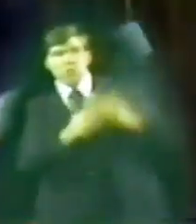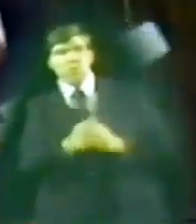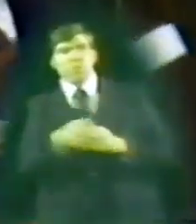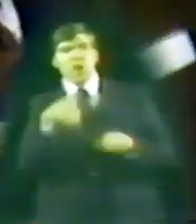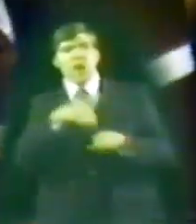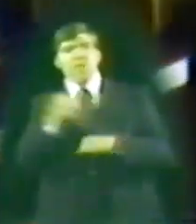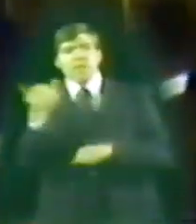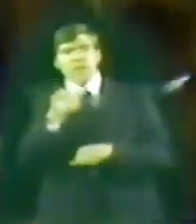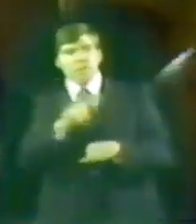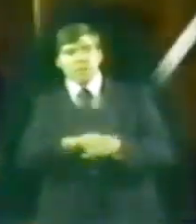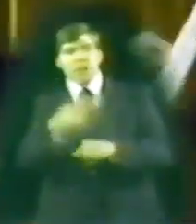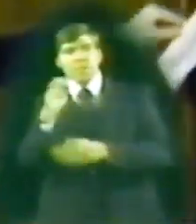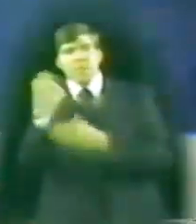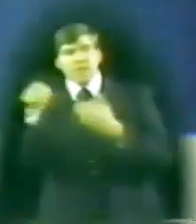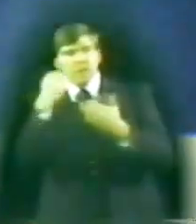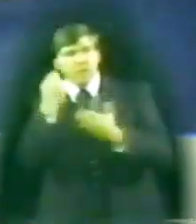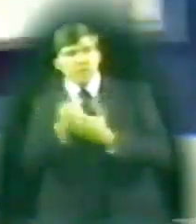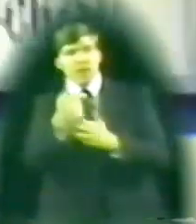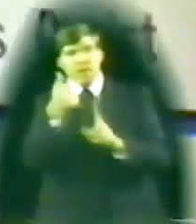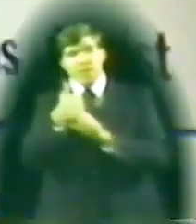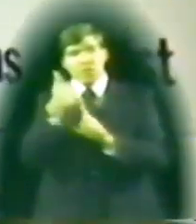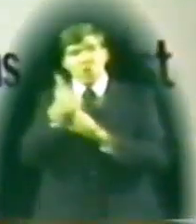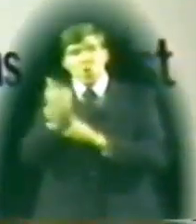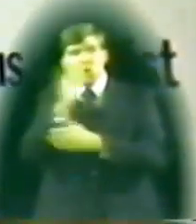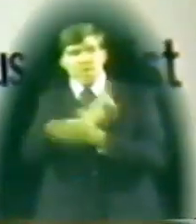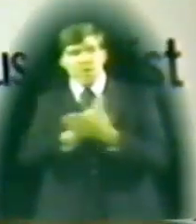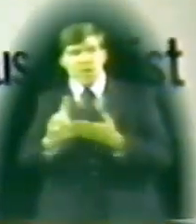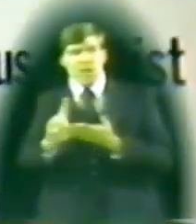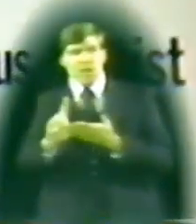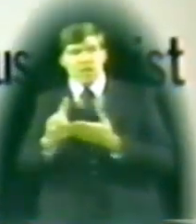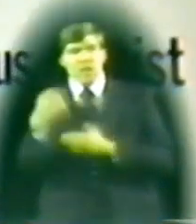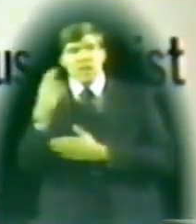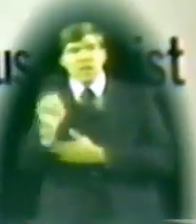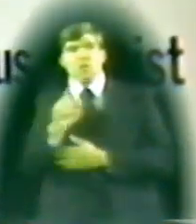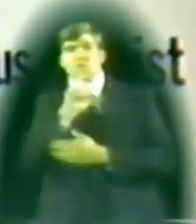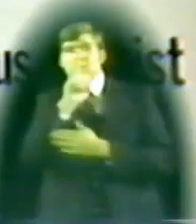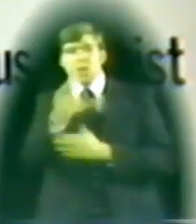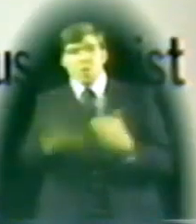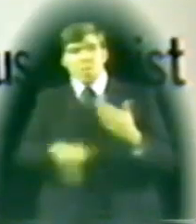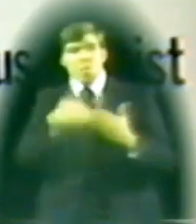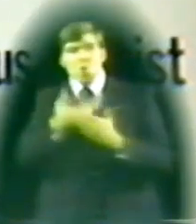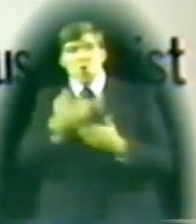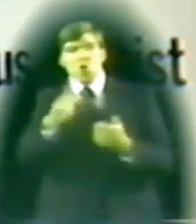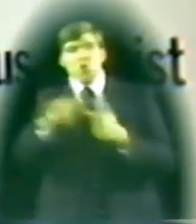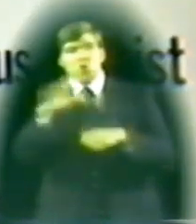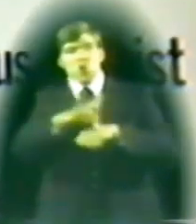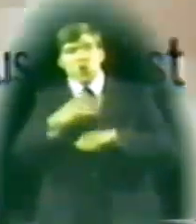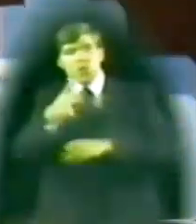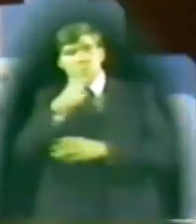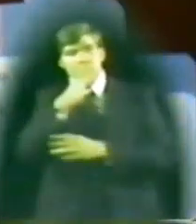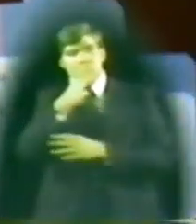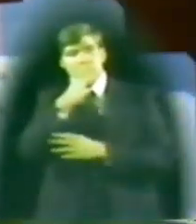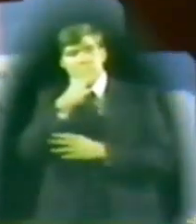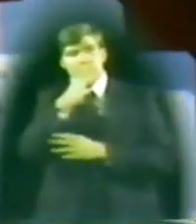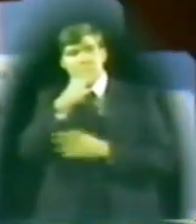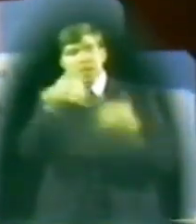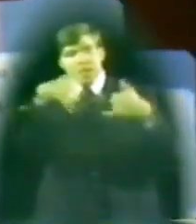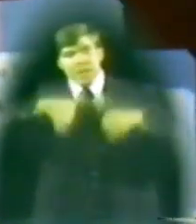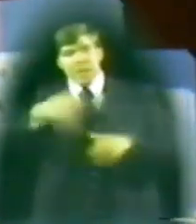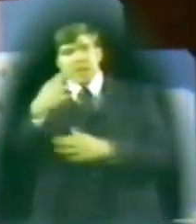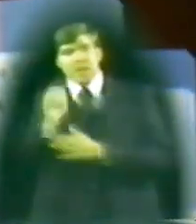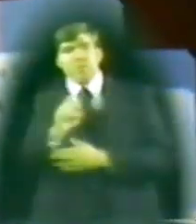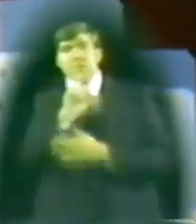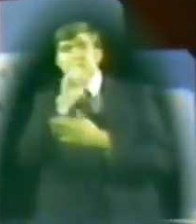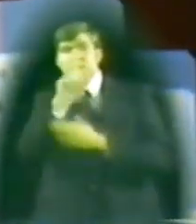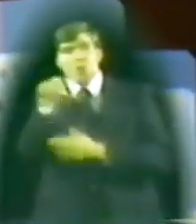At the same time, he testified of his own divinity. He was indeed born to an earthly mother, yet he was